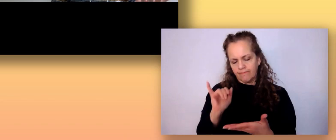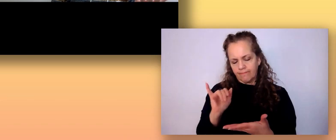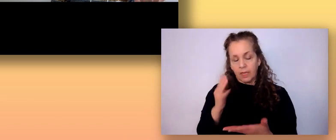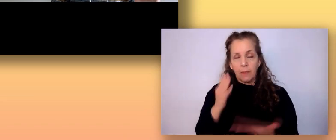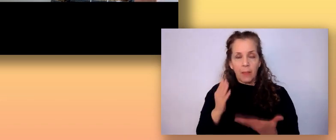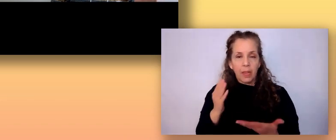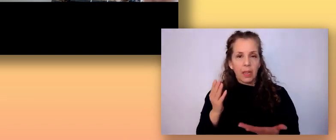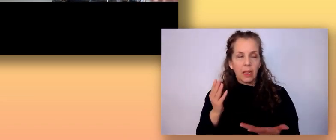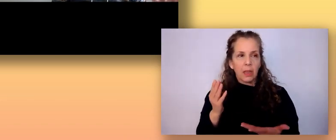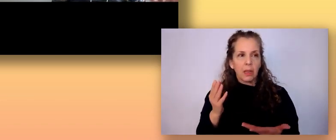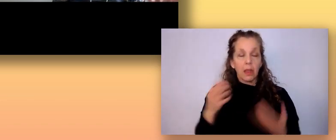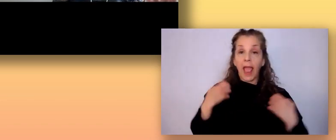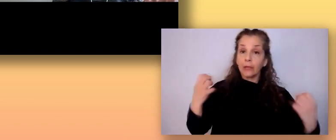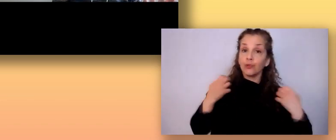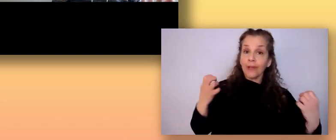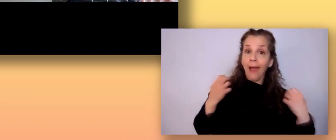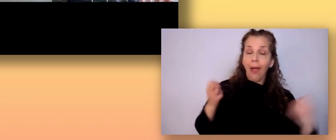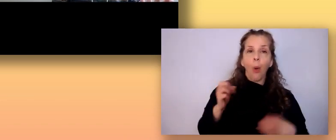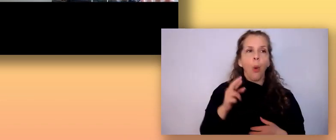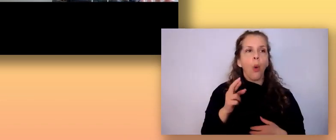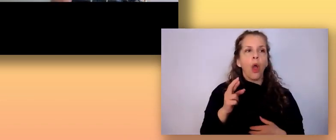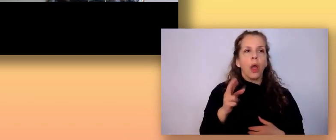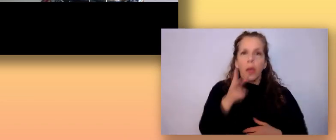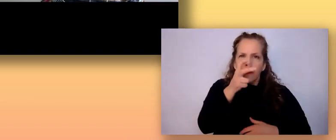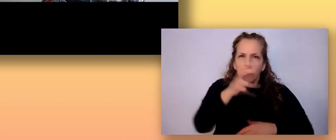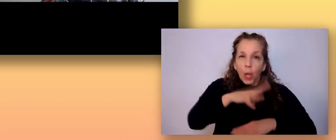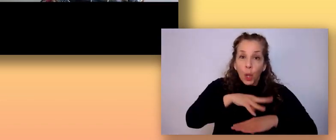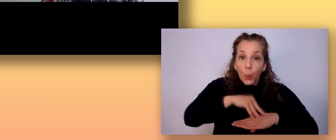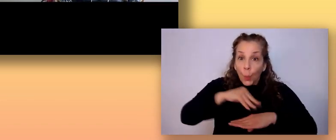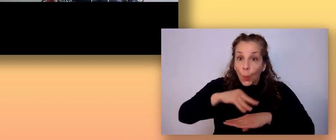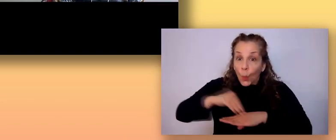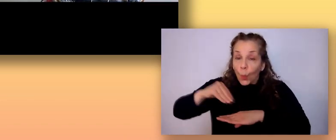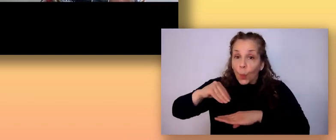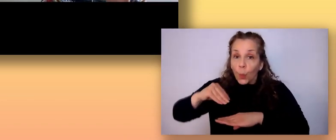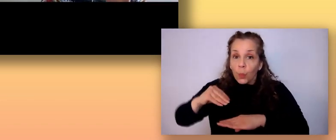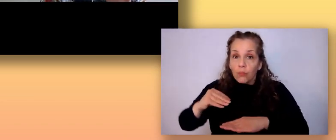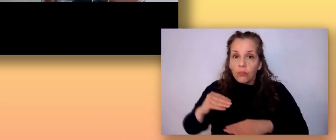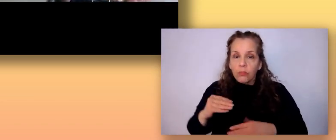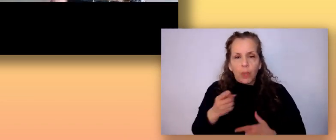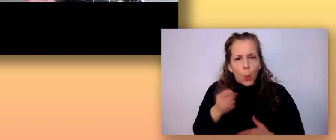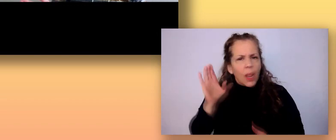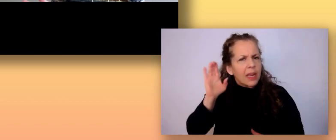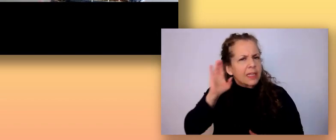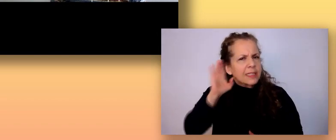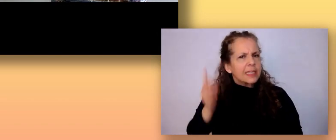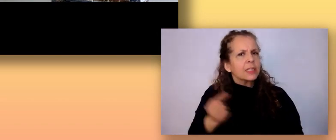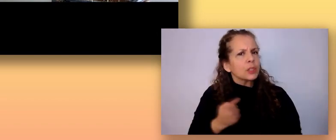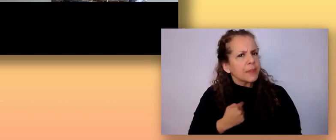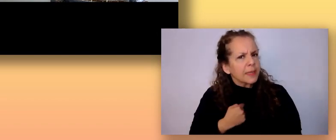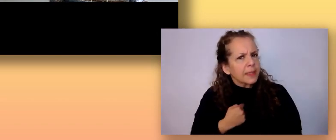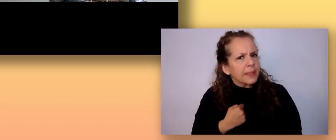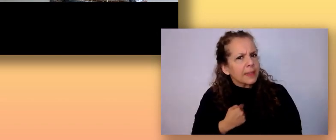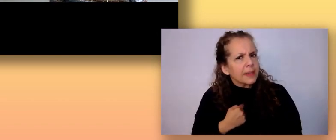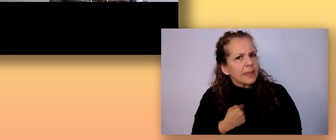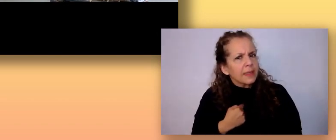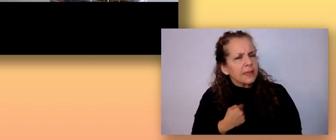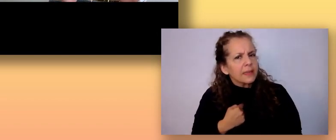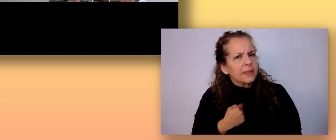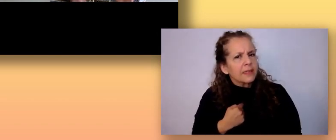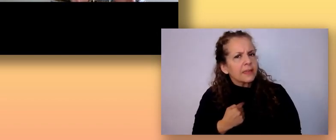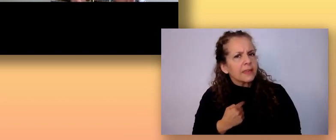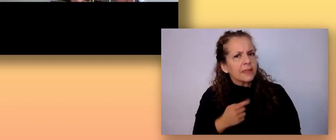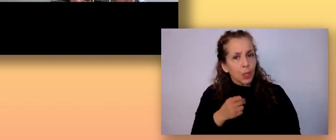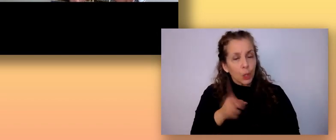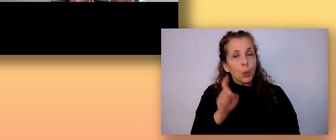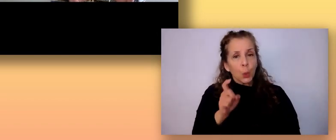thought about exercise or trying leeches? Are you listening to me?